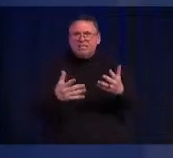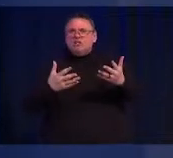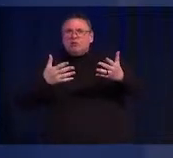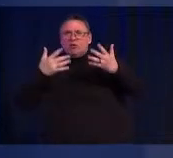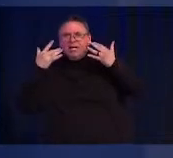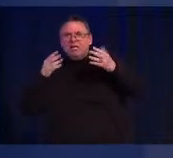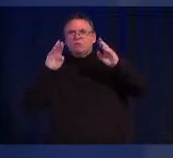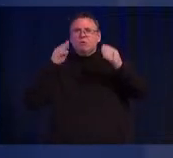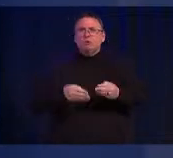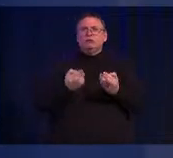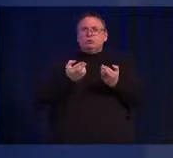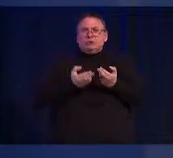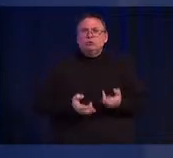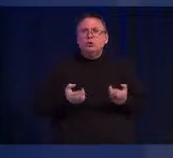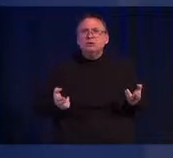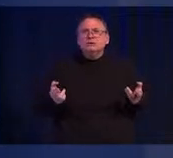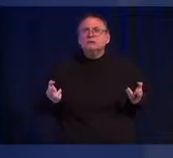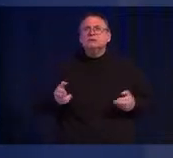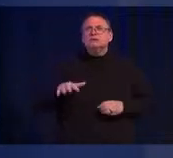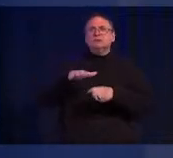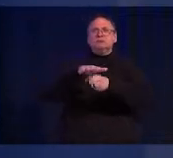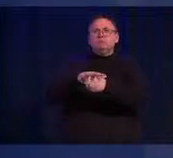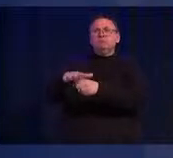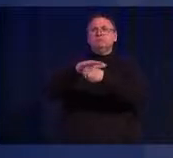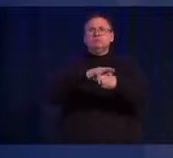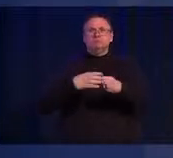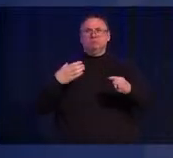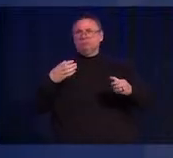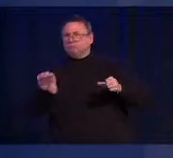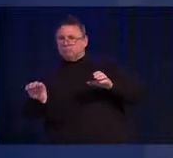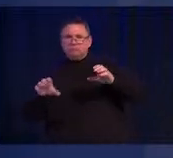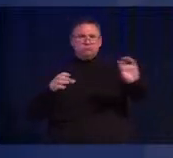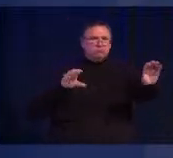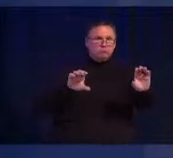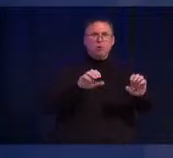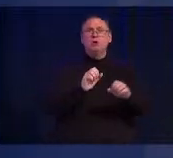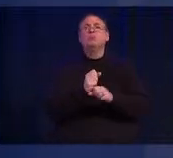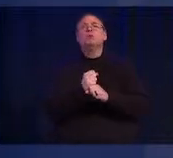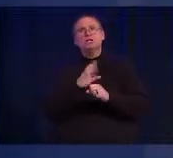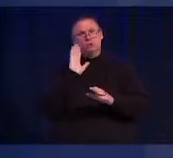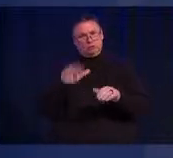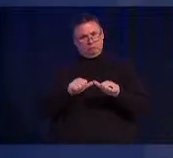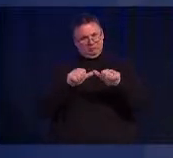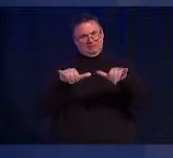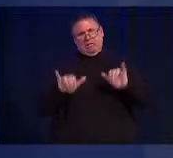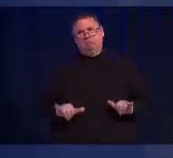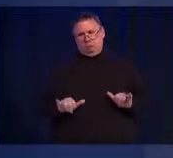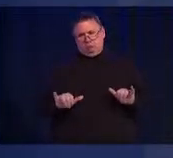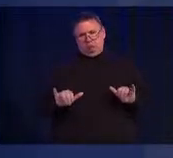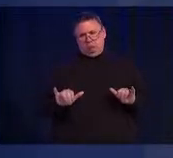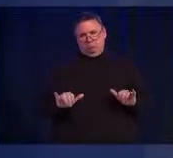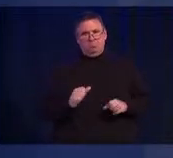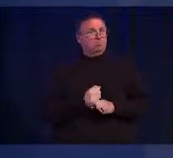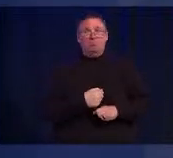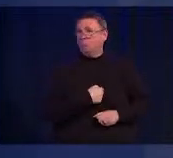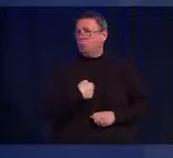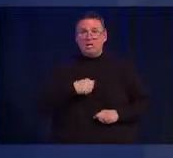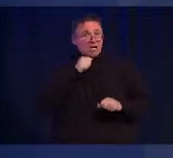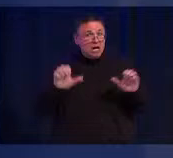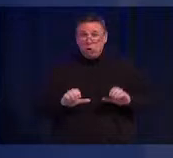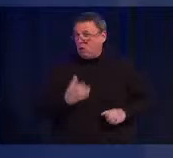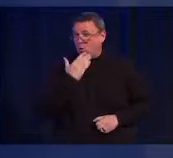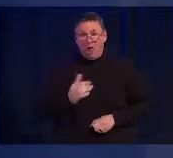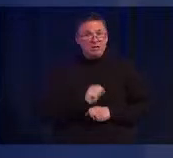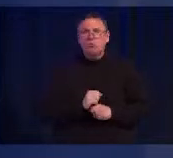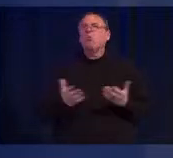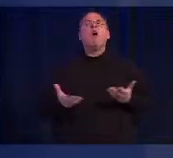resources to the regions where they need to go. So we will continue that. But also, when you look at what we're not doing well or where we can step it up